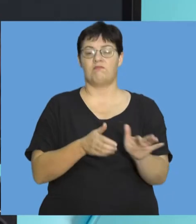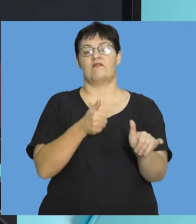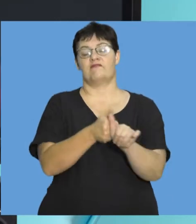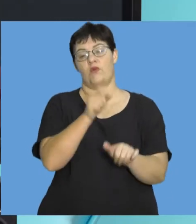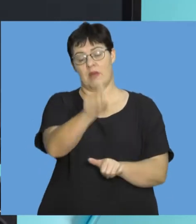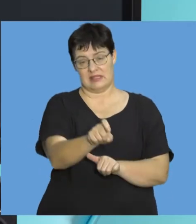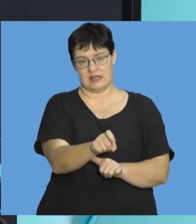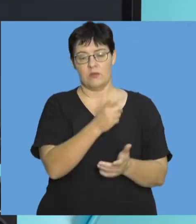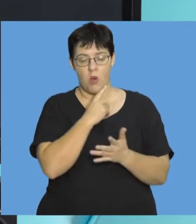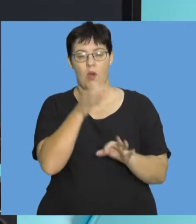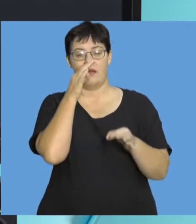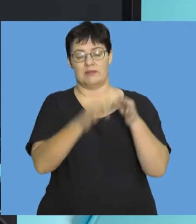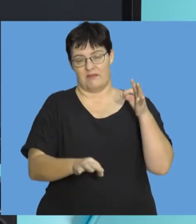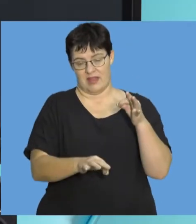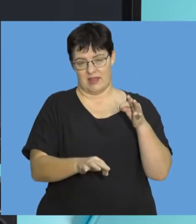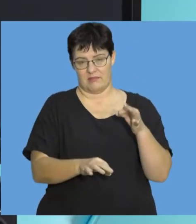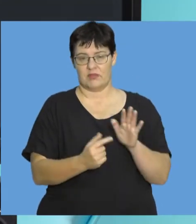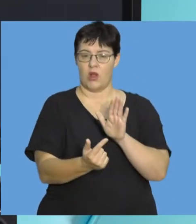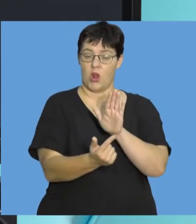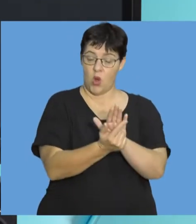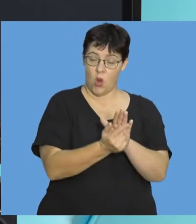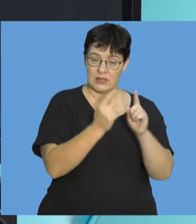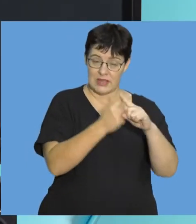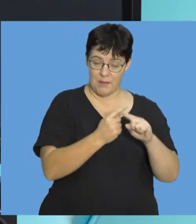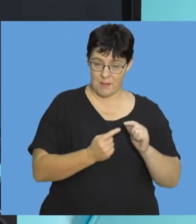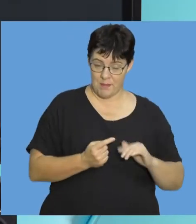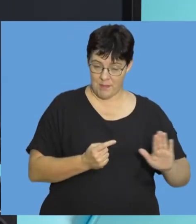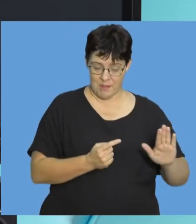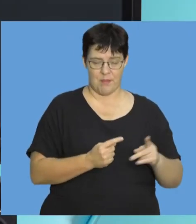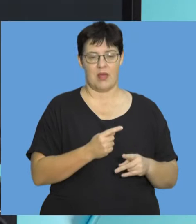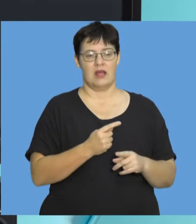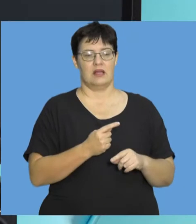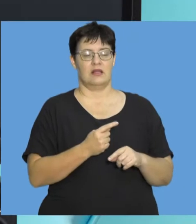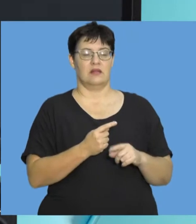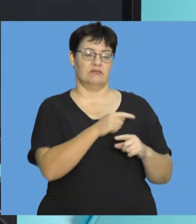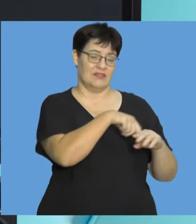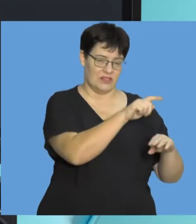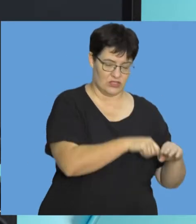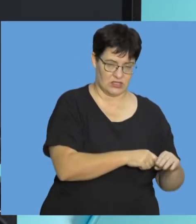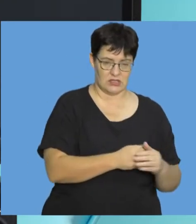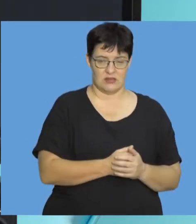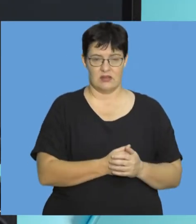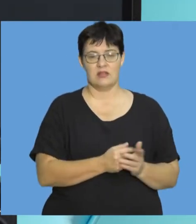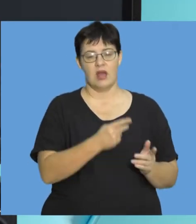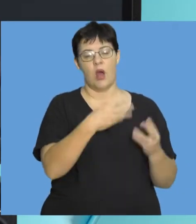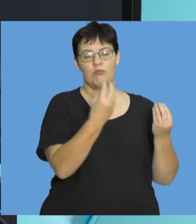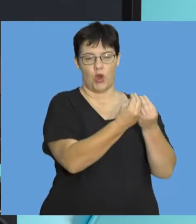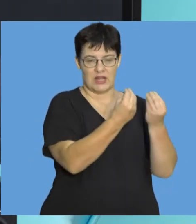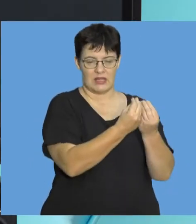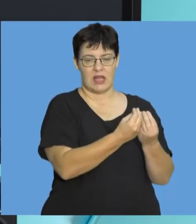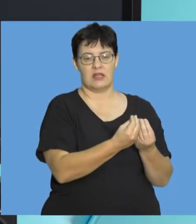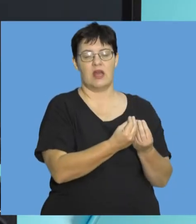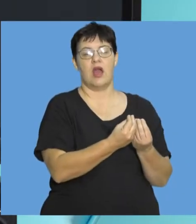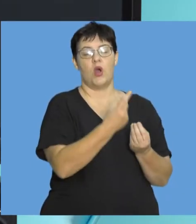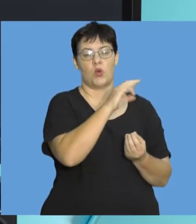use in order to simplify that. It will be the law of multiplication, the law of division. They normally call it the product